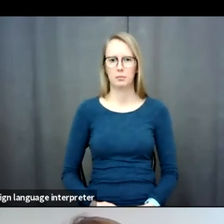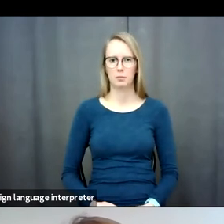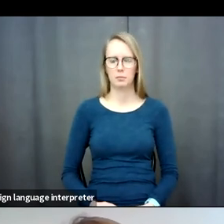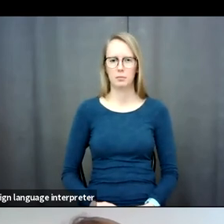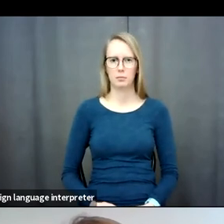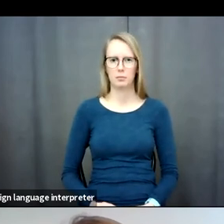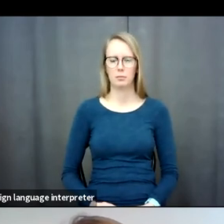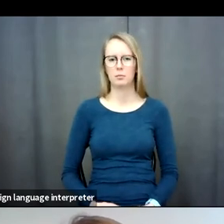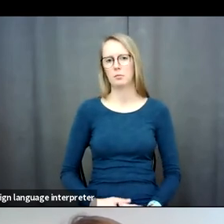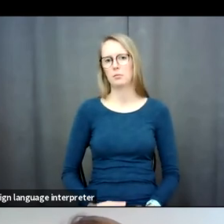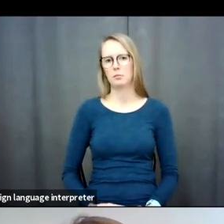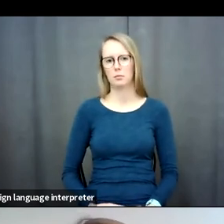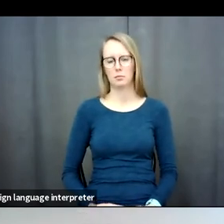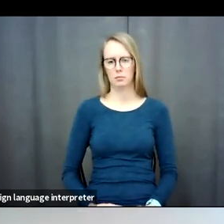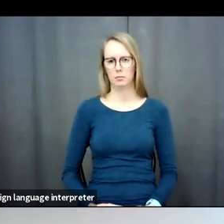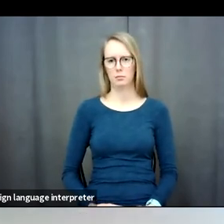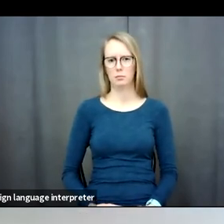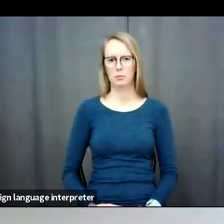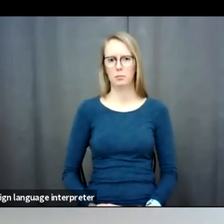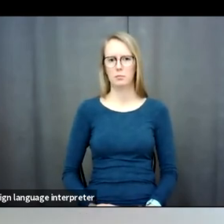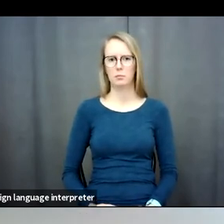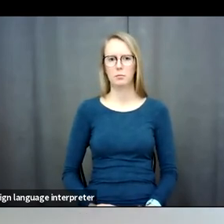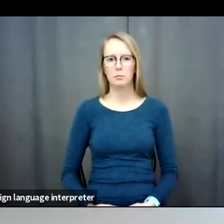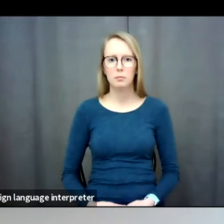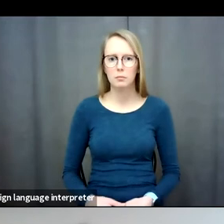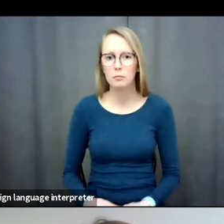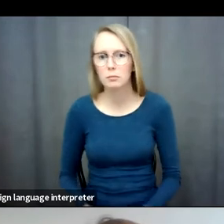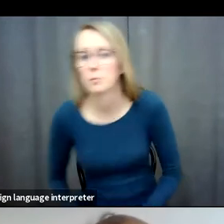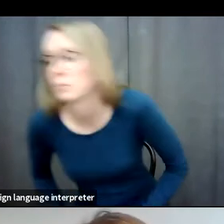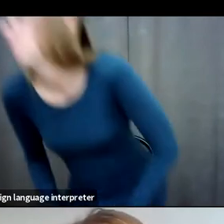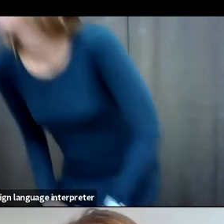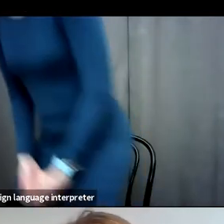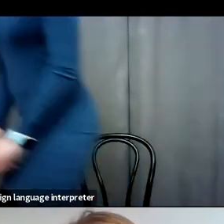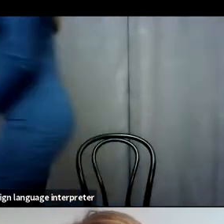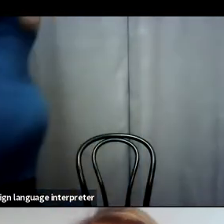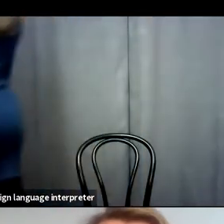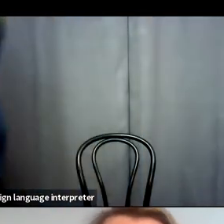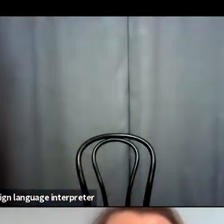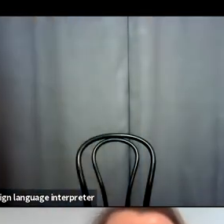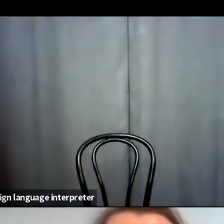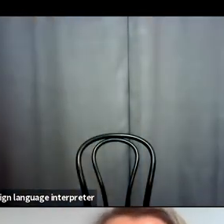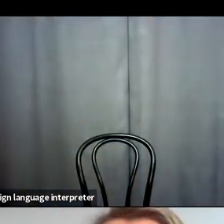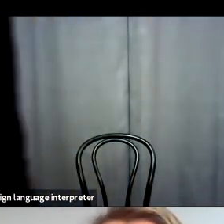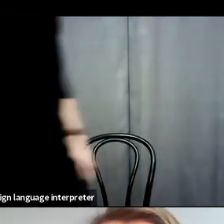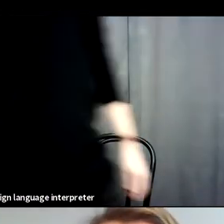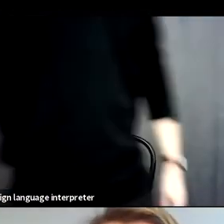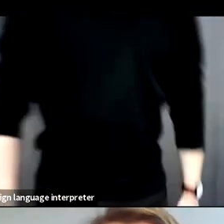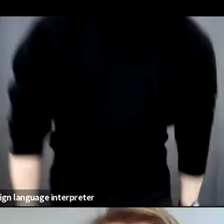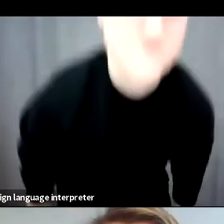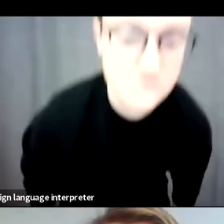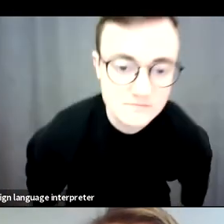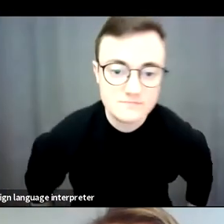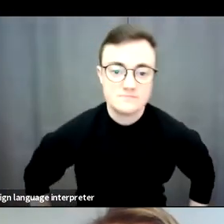viktig at vi reagerer helt riktig og at vi helt sikre. Når voksne får en uro eller en